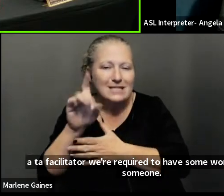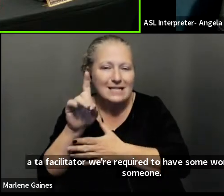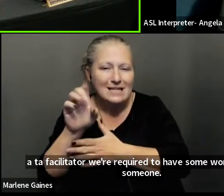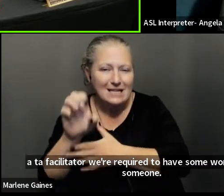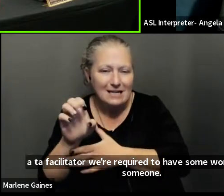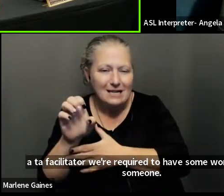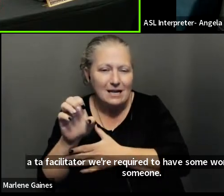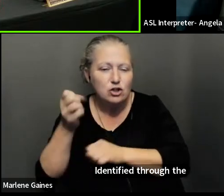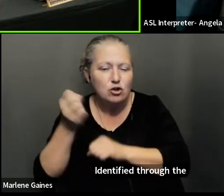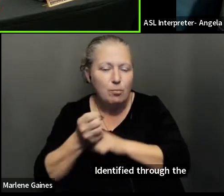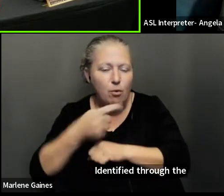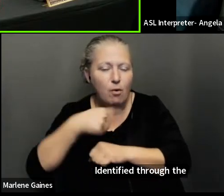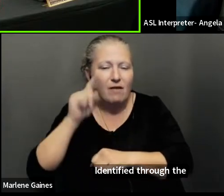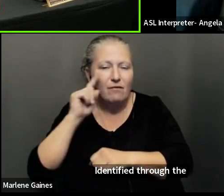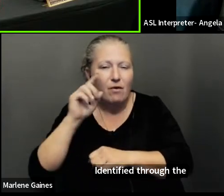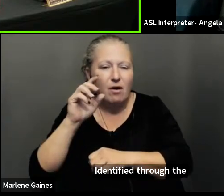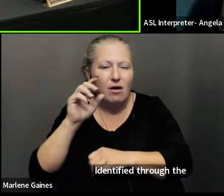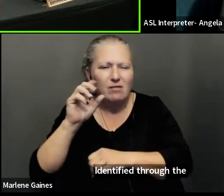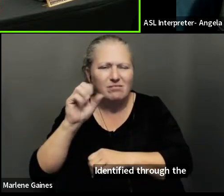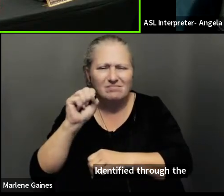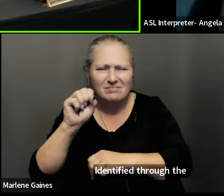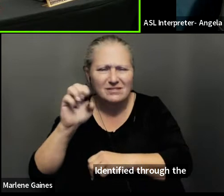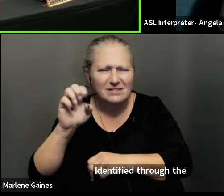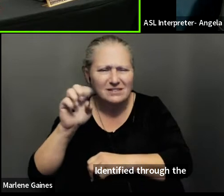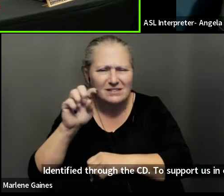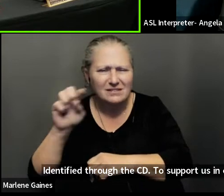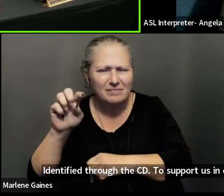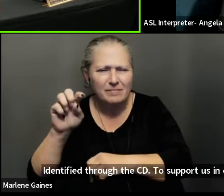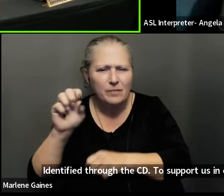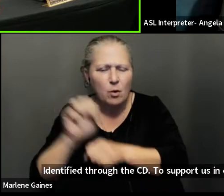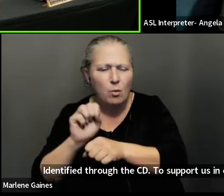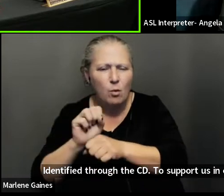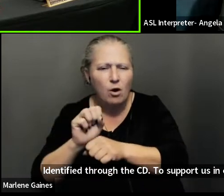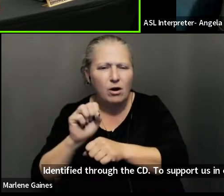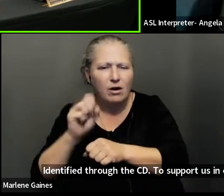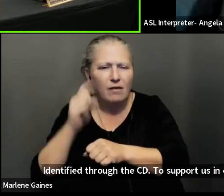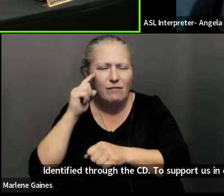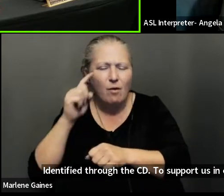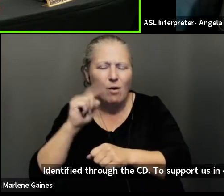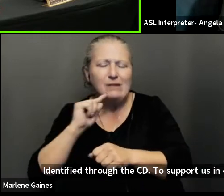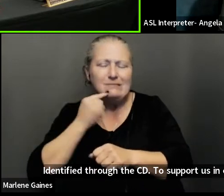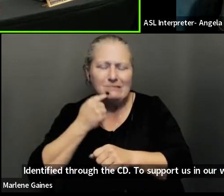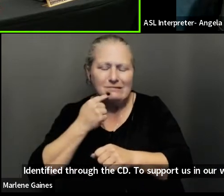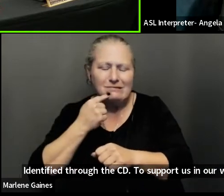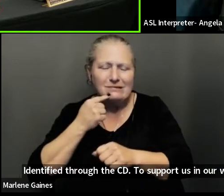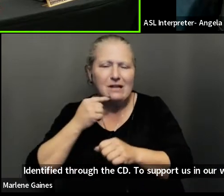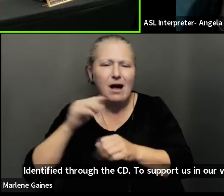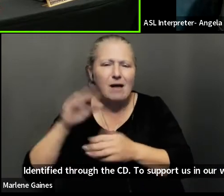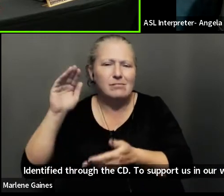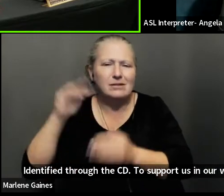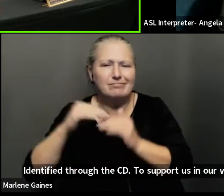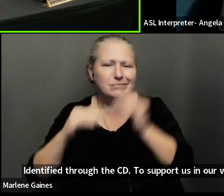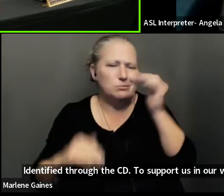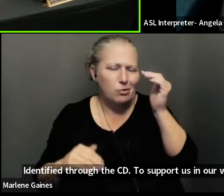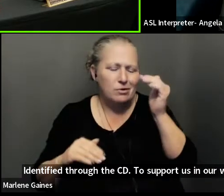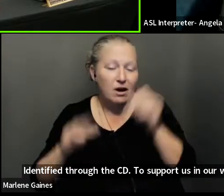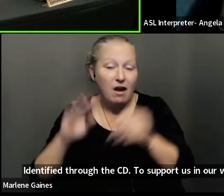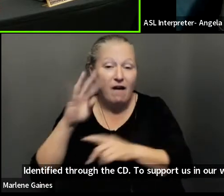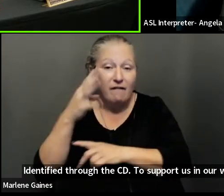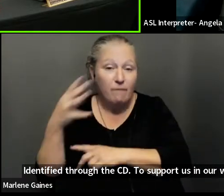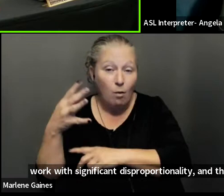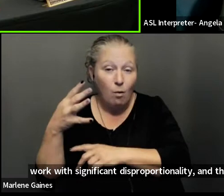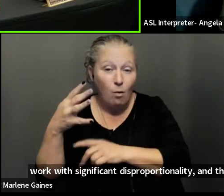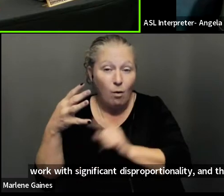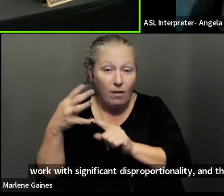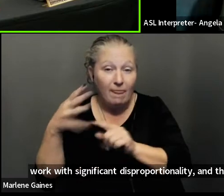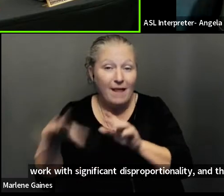to support us in our CSACE work or our work with significant disproportionality. And then the 4th one attached